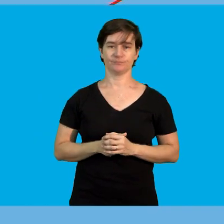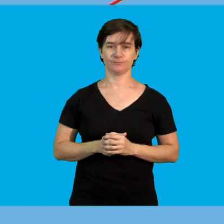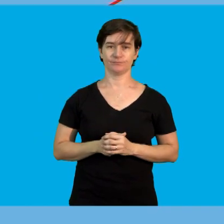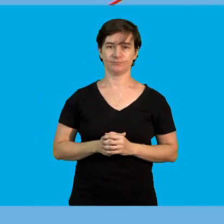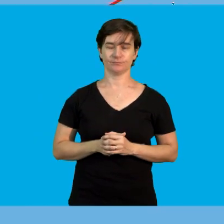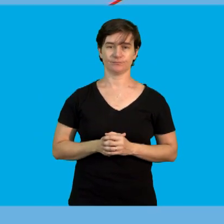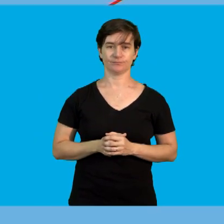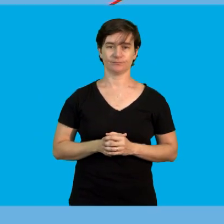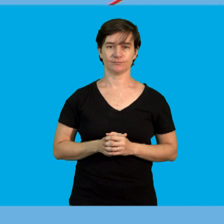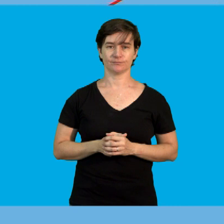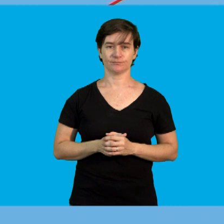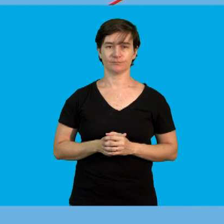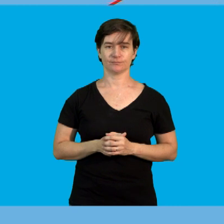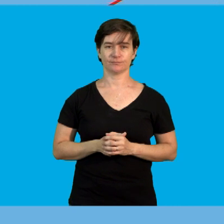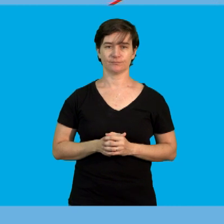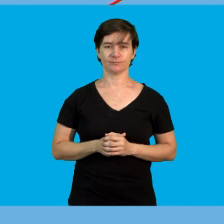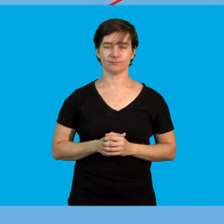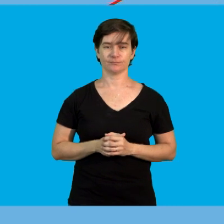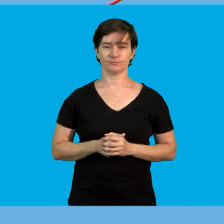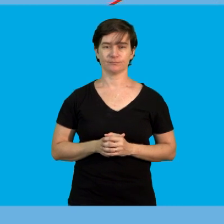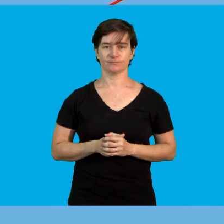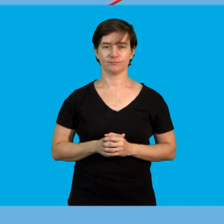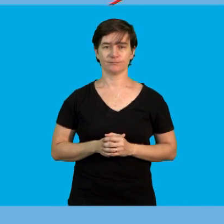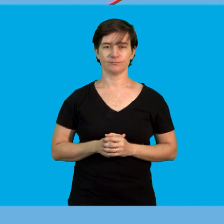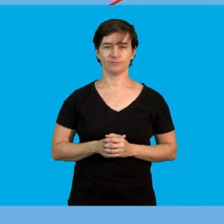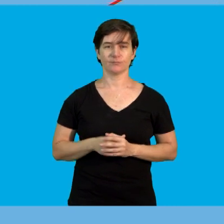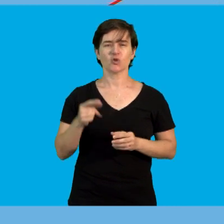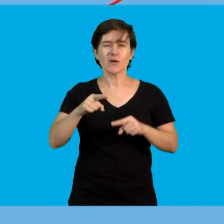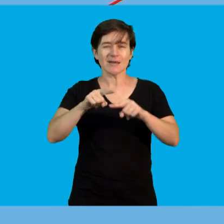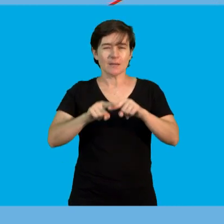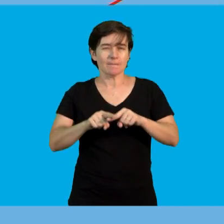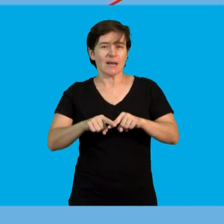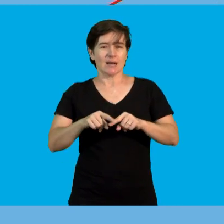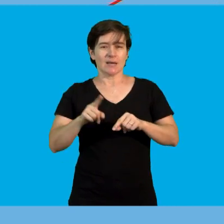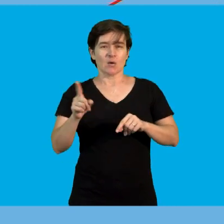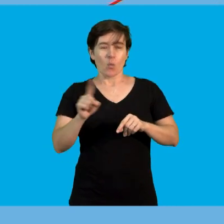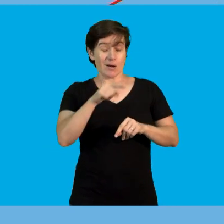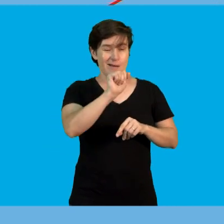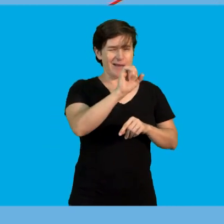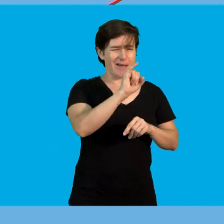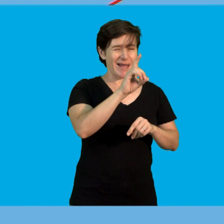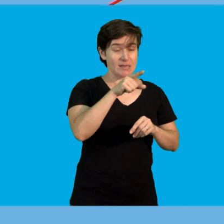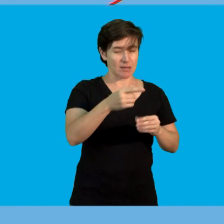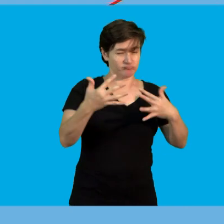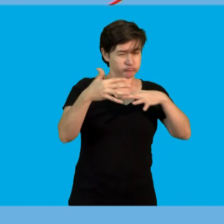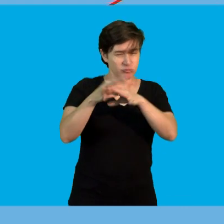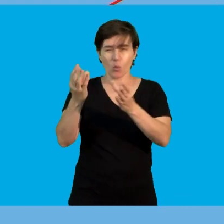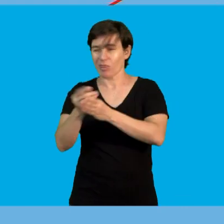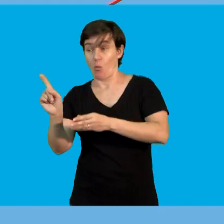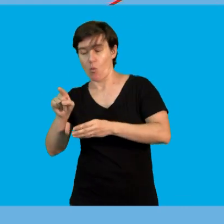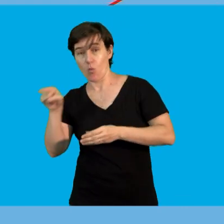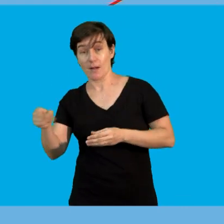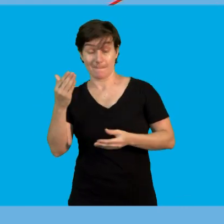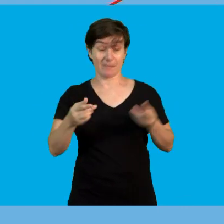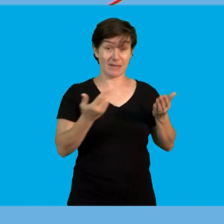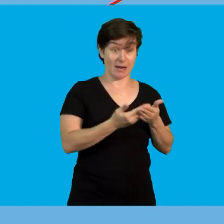the O and the oxygen. So depending on what is reacting, or on what the acid is reacting with, it can